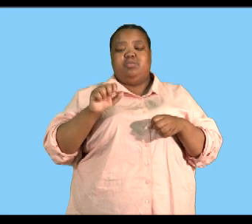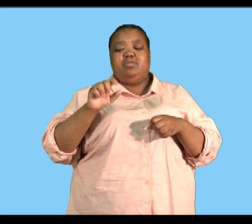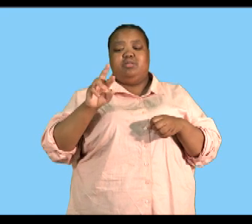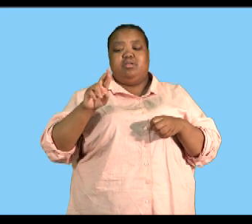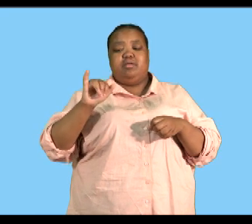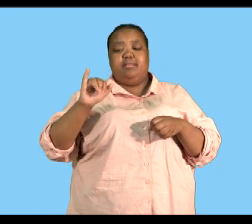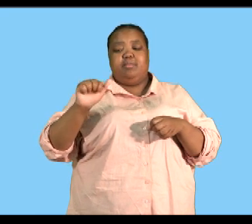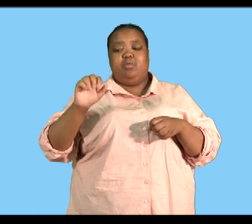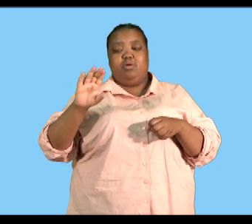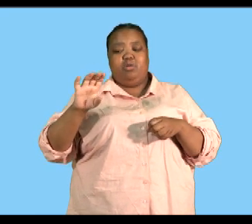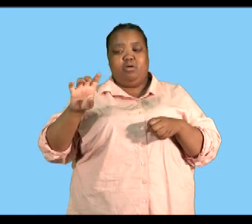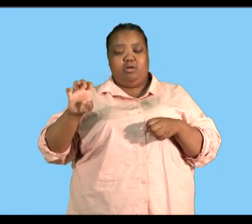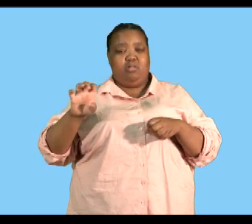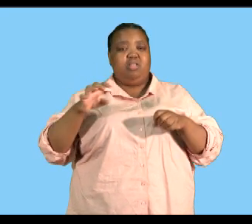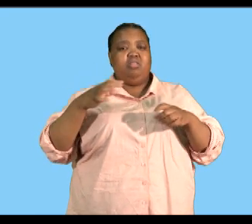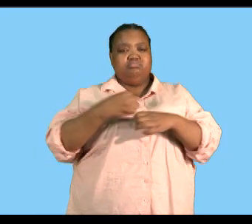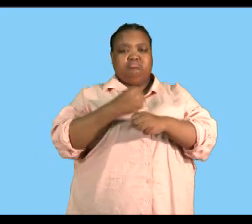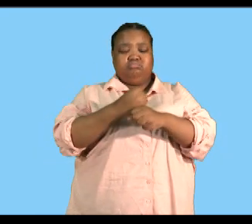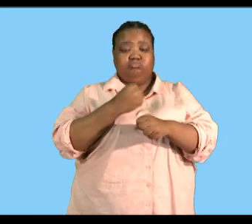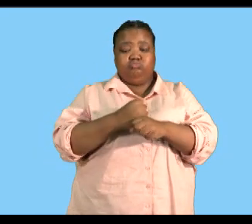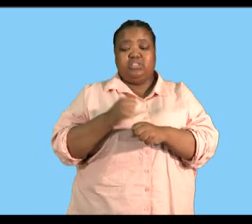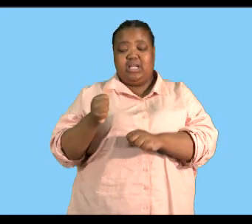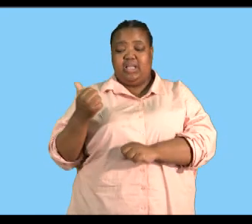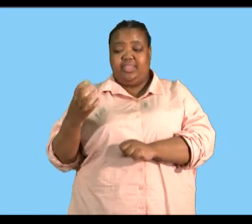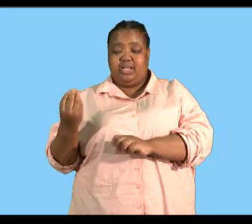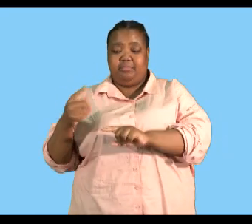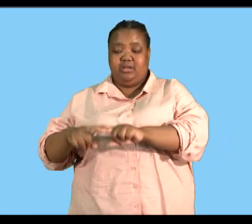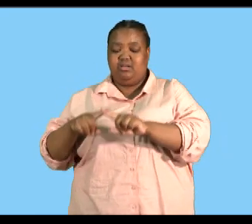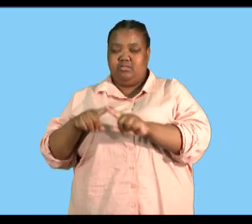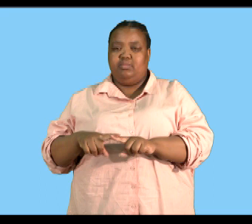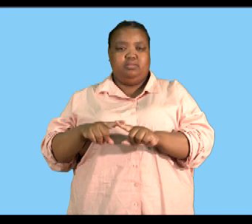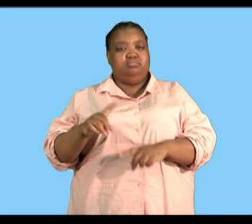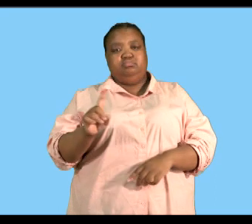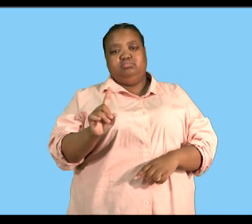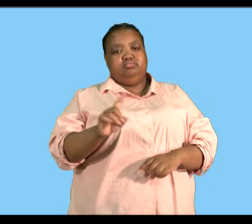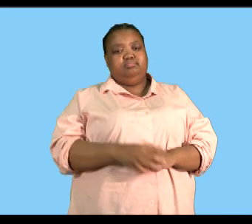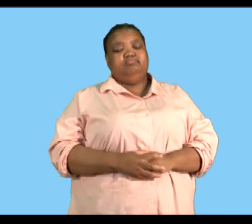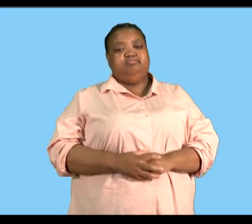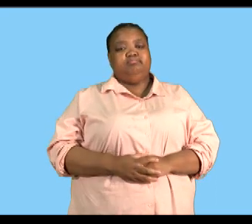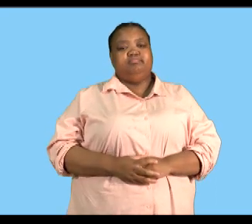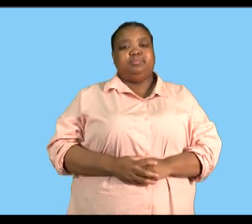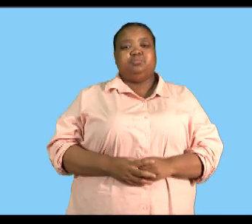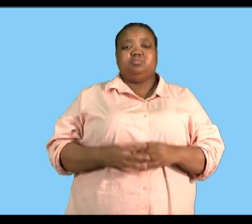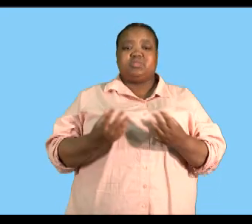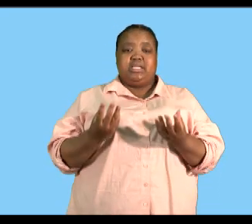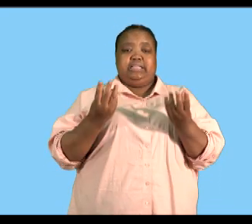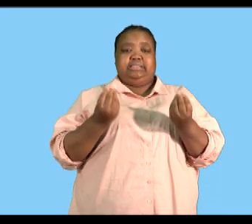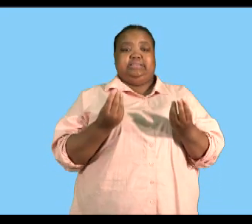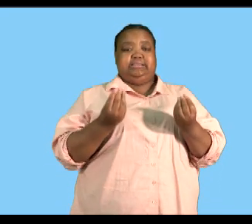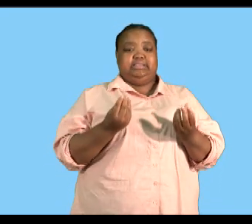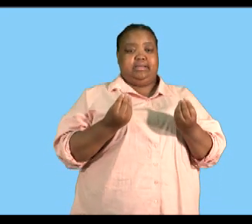the other. So now in this case, the independent variable would be the number of